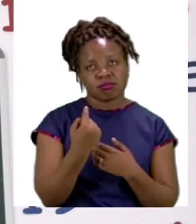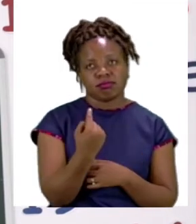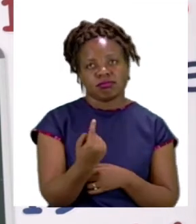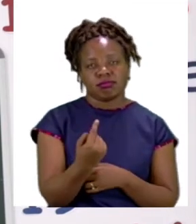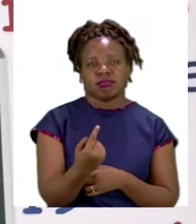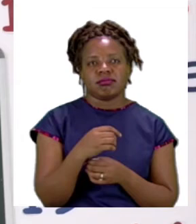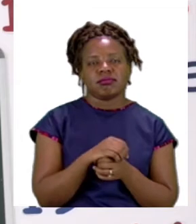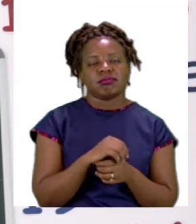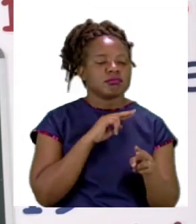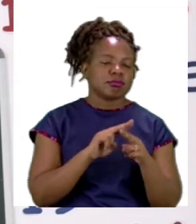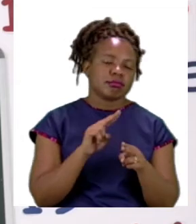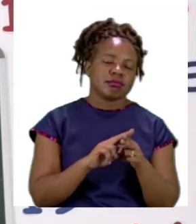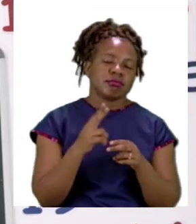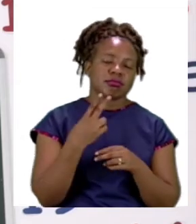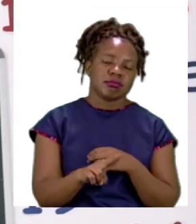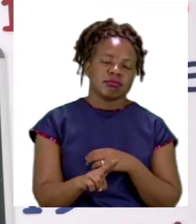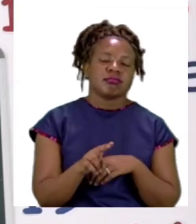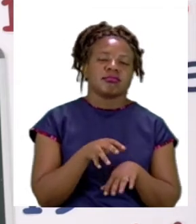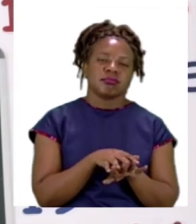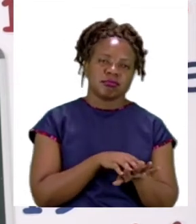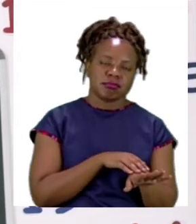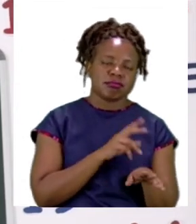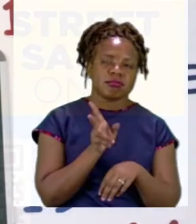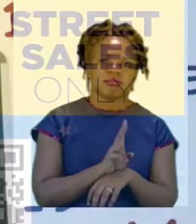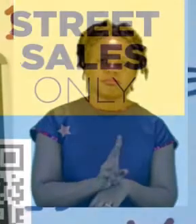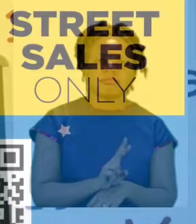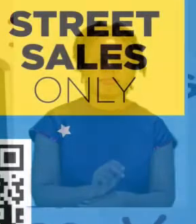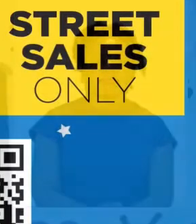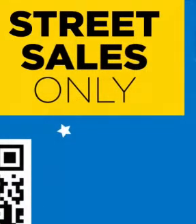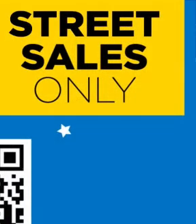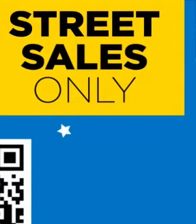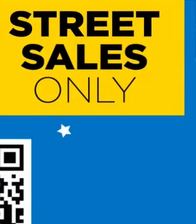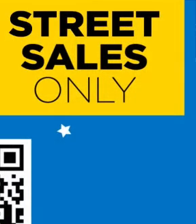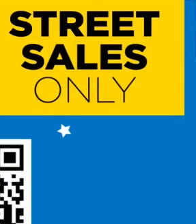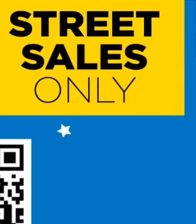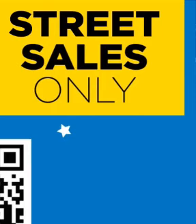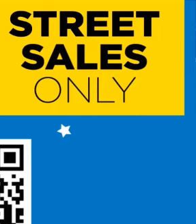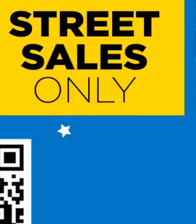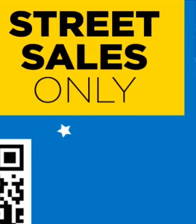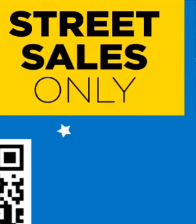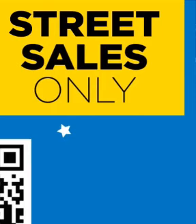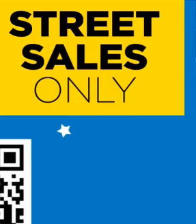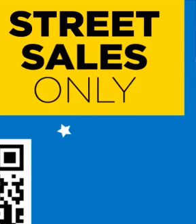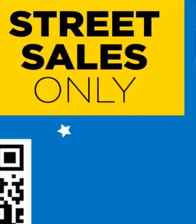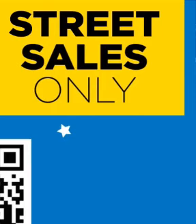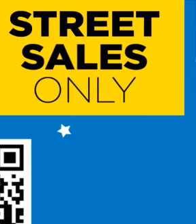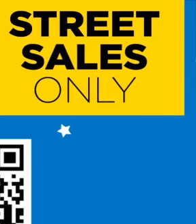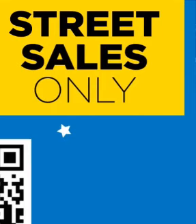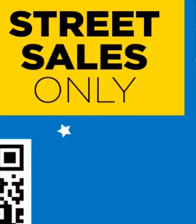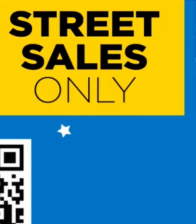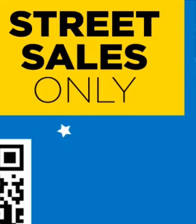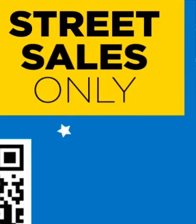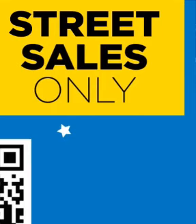take your time, and I will see you just now after the advert break. Follow us on MyZone Facebook Active Kids to watch